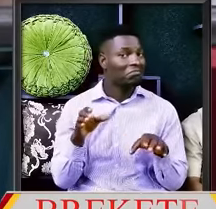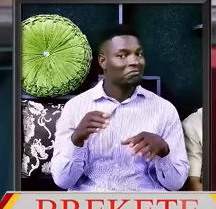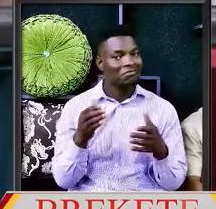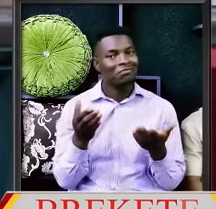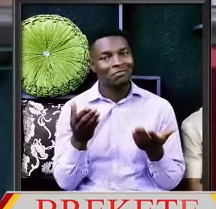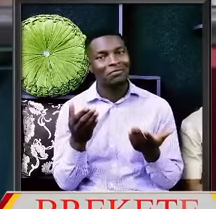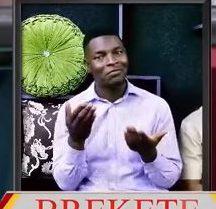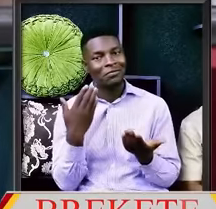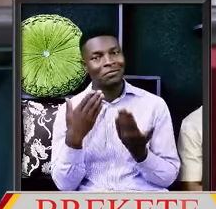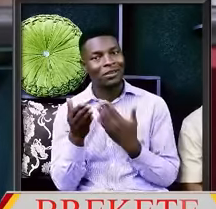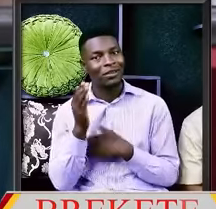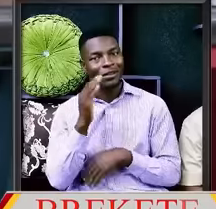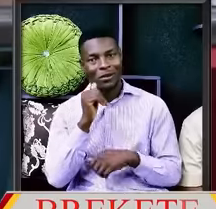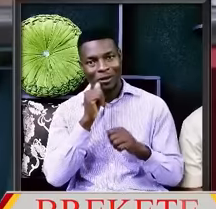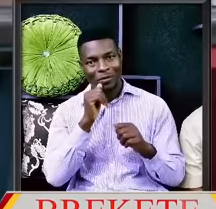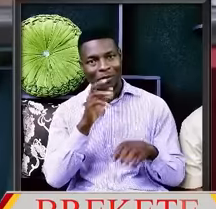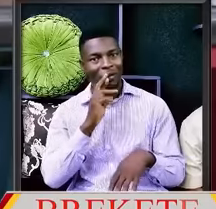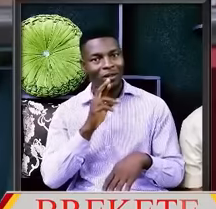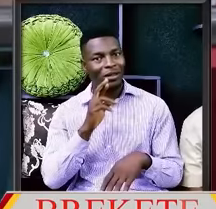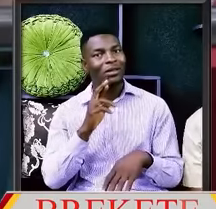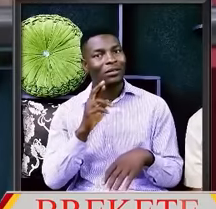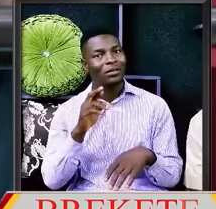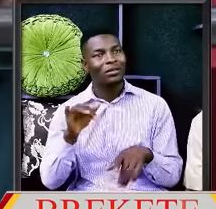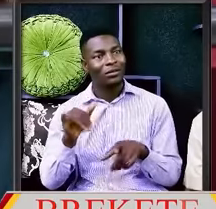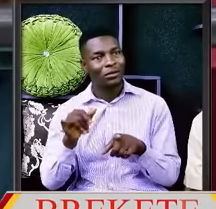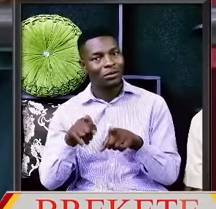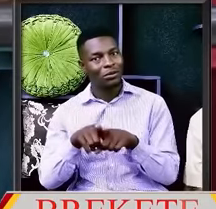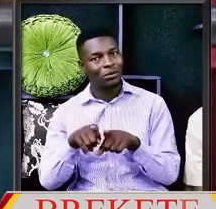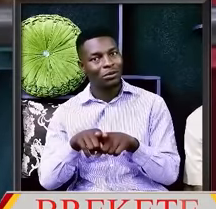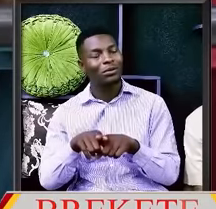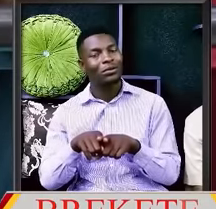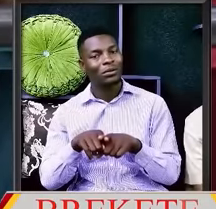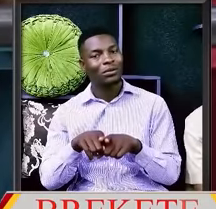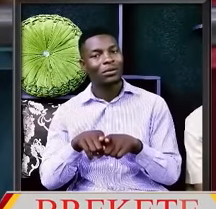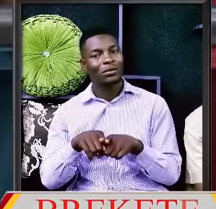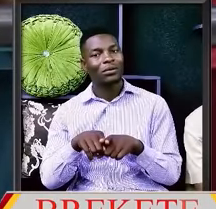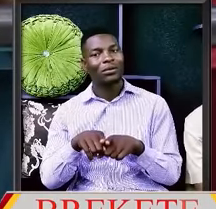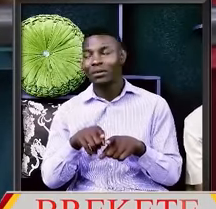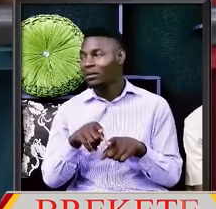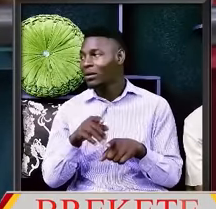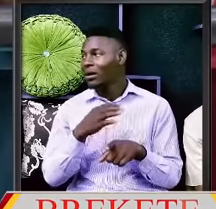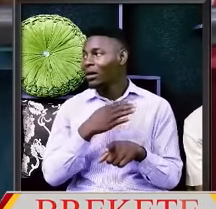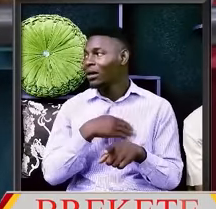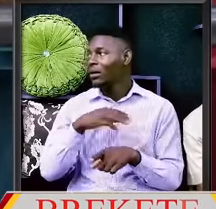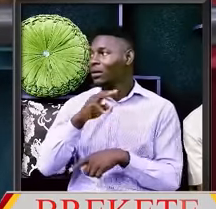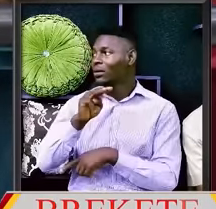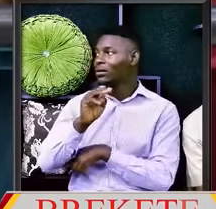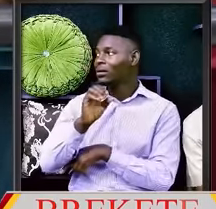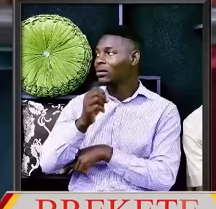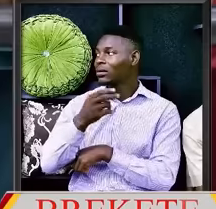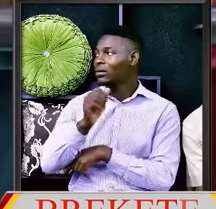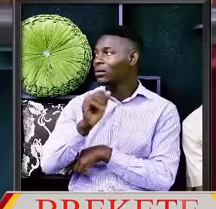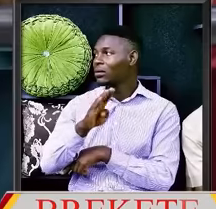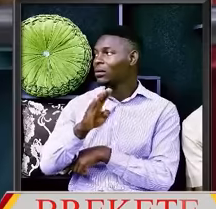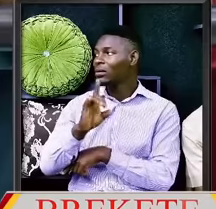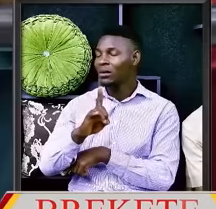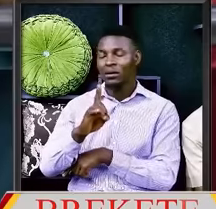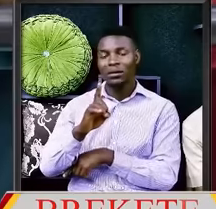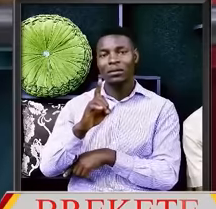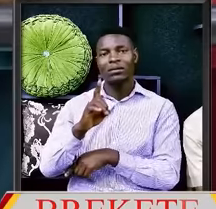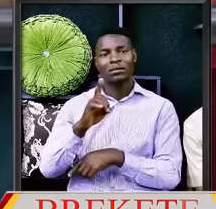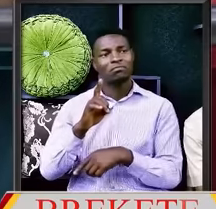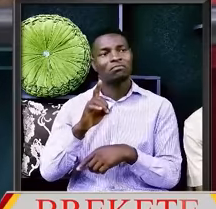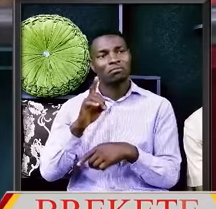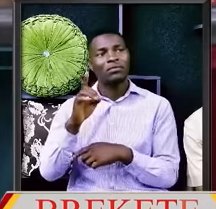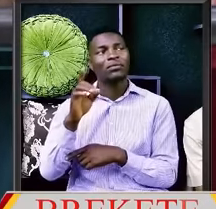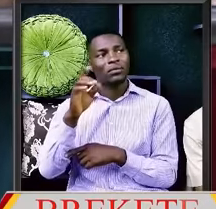bless her too. Amen. And thank you, sir, for Mohbad’s dad. The man has been going through a lot.